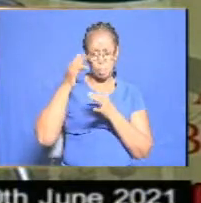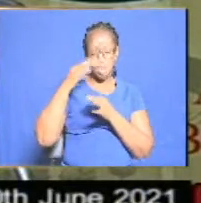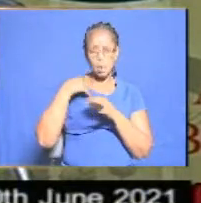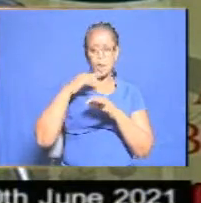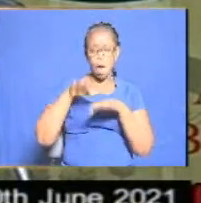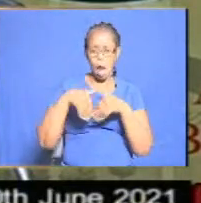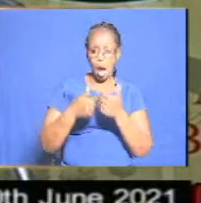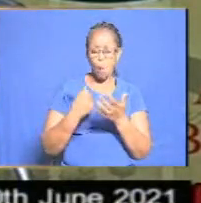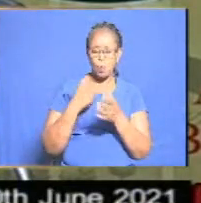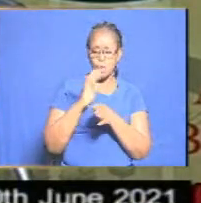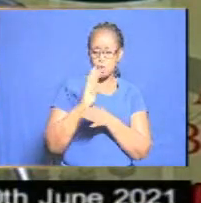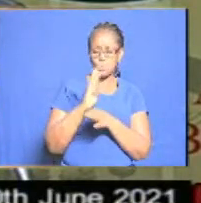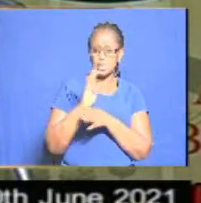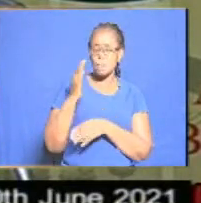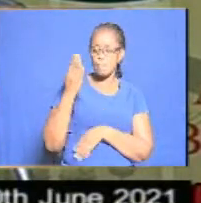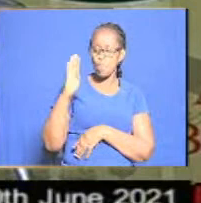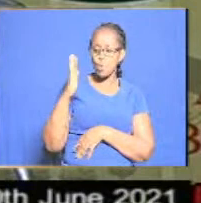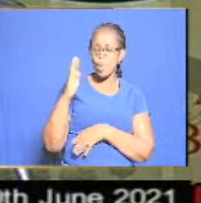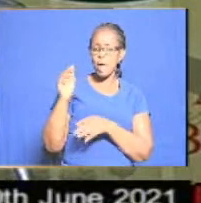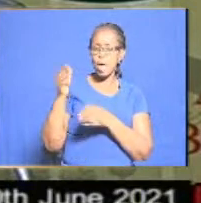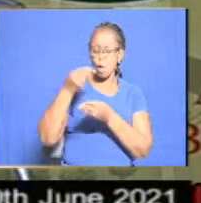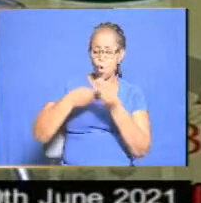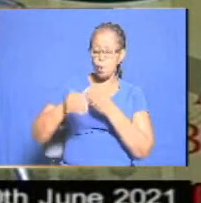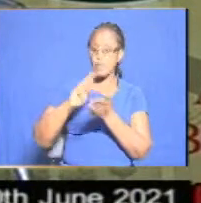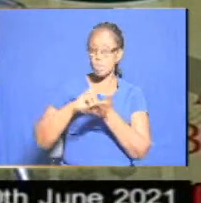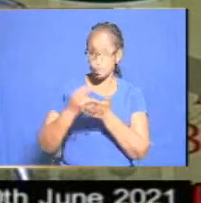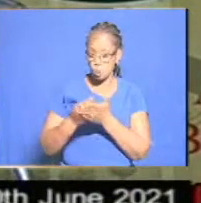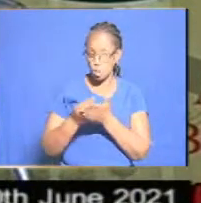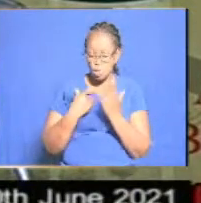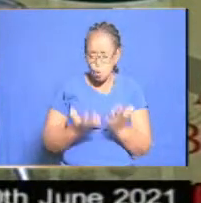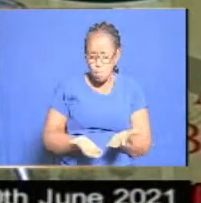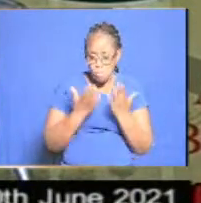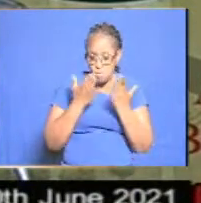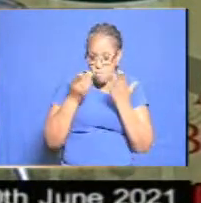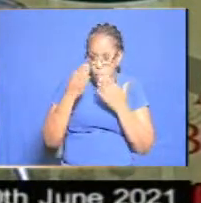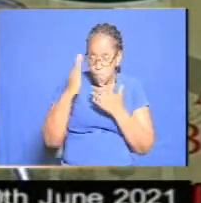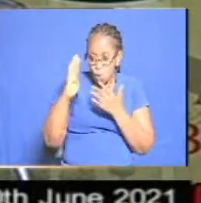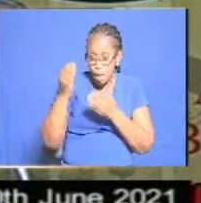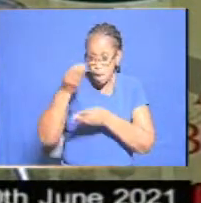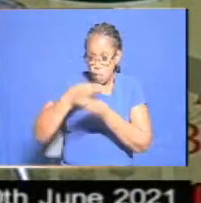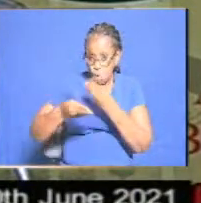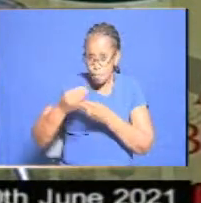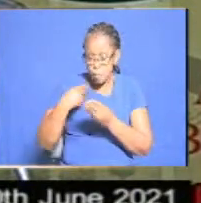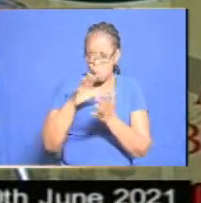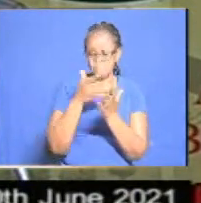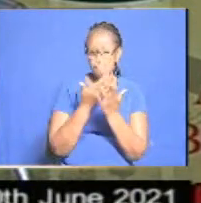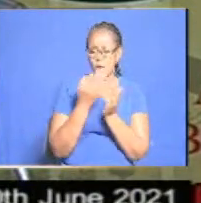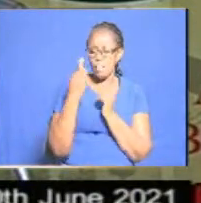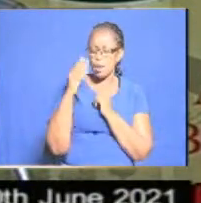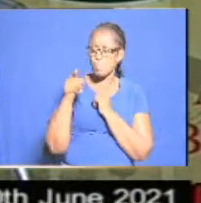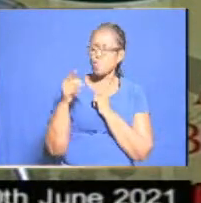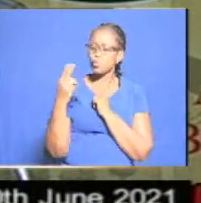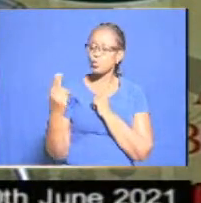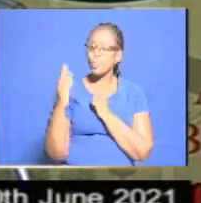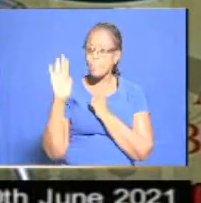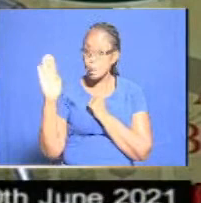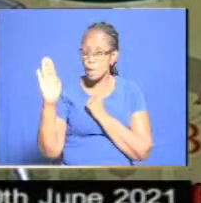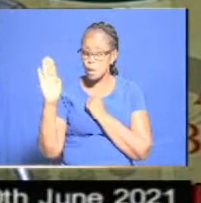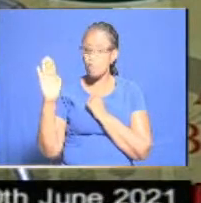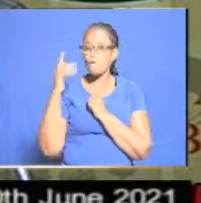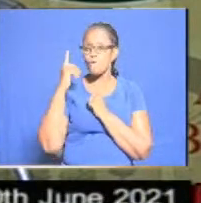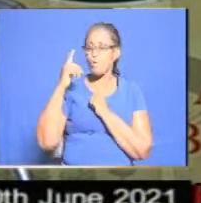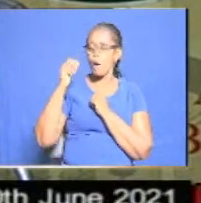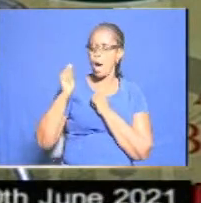blue economy resources. To promote this, I have proposed an allocation of Kenya shilling 3.2 billion for the